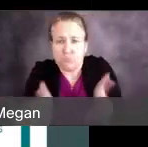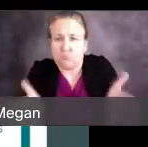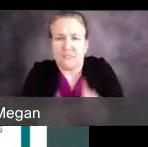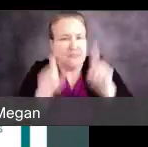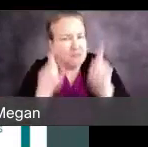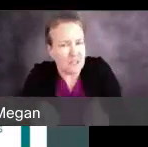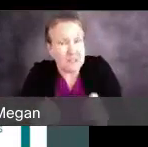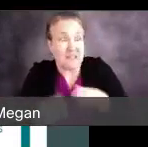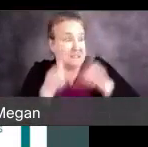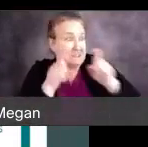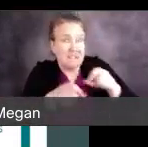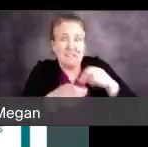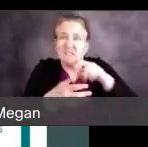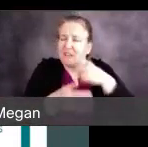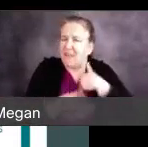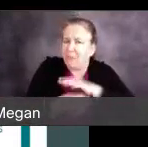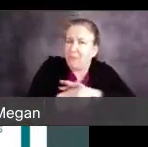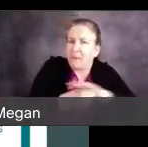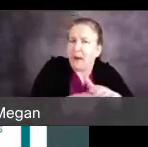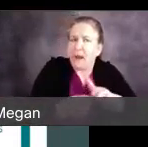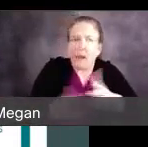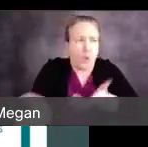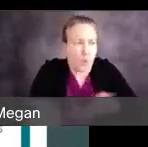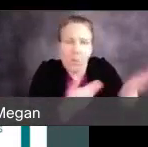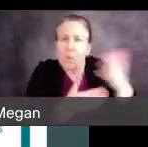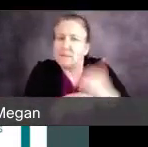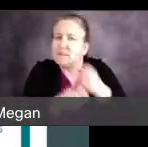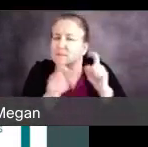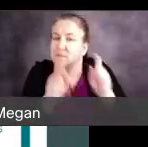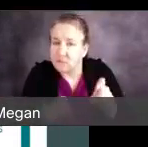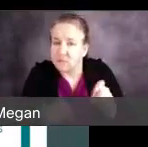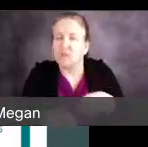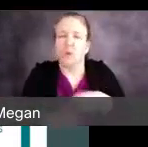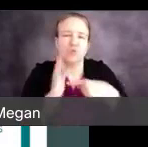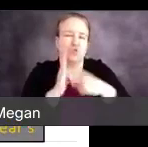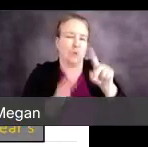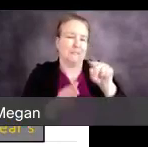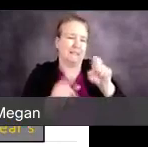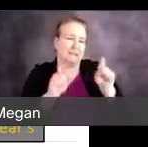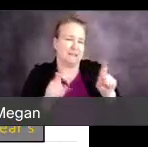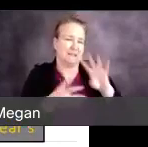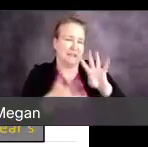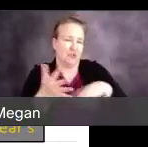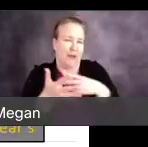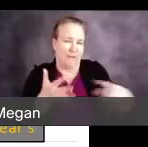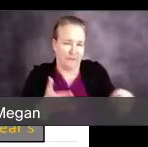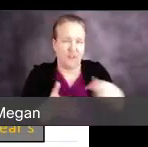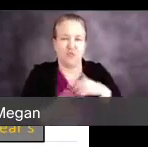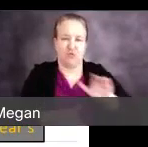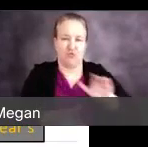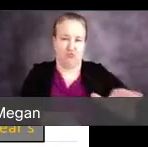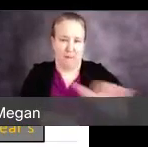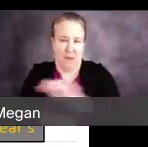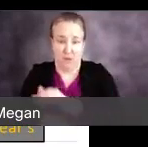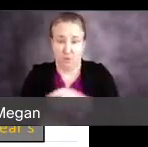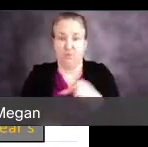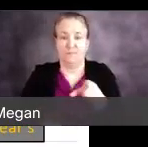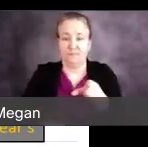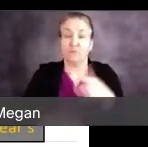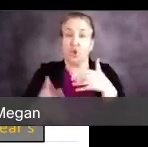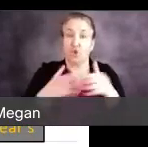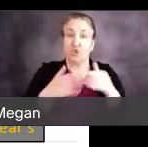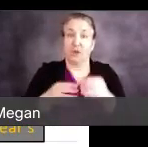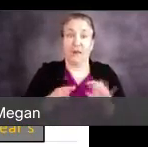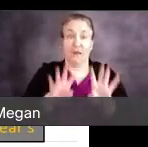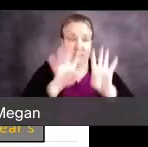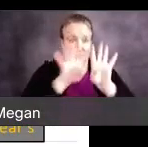of testing available. So let's take a look at that date tested graph. As a reminder, the gray vertical bars